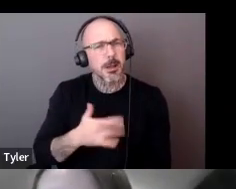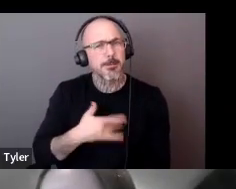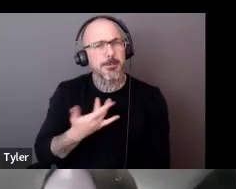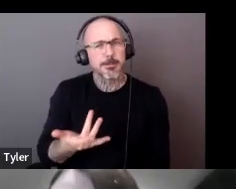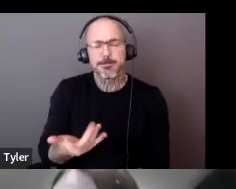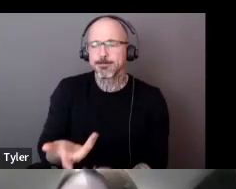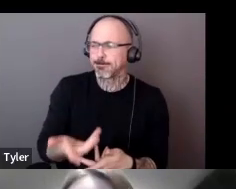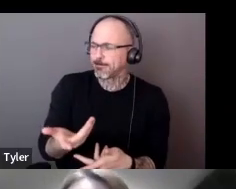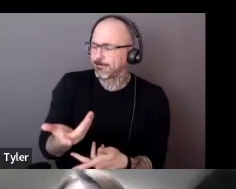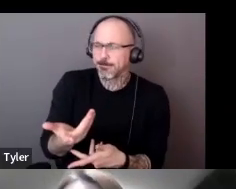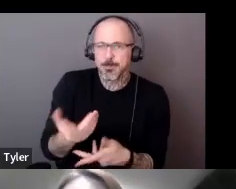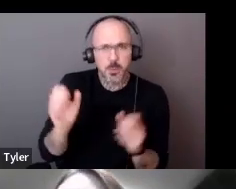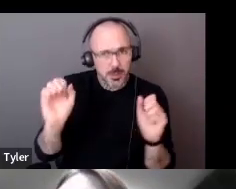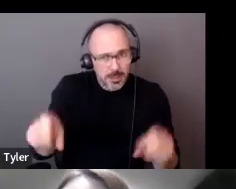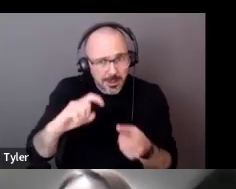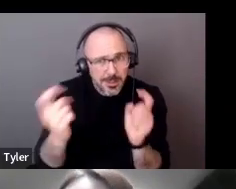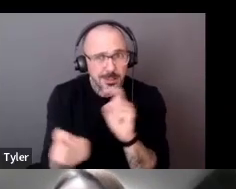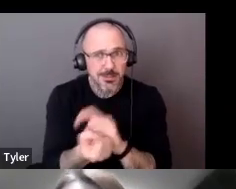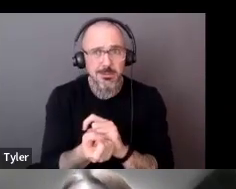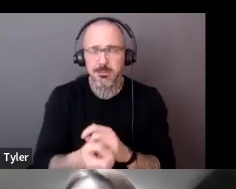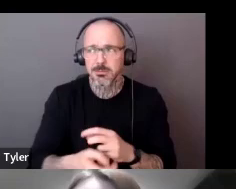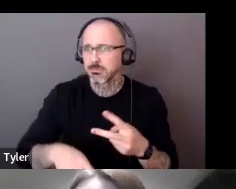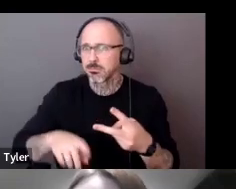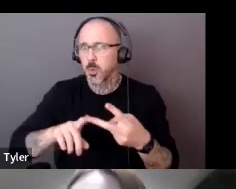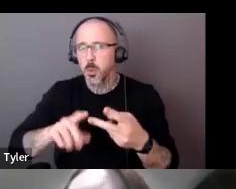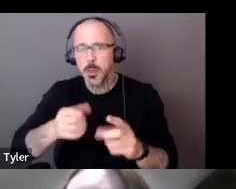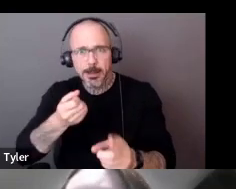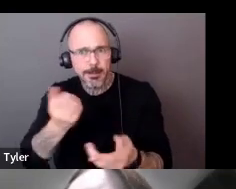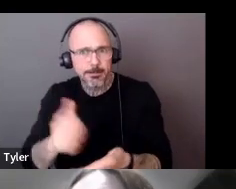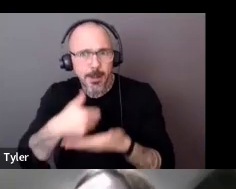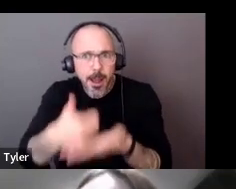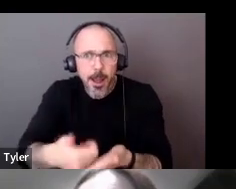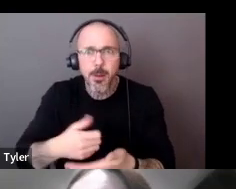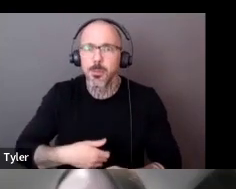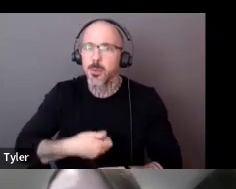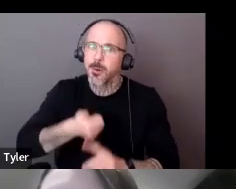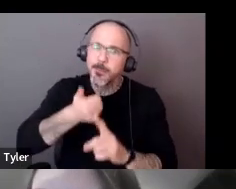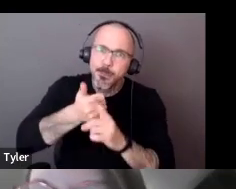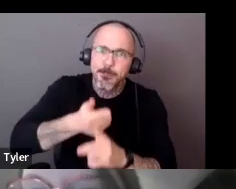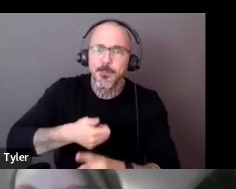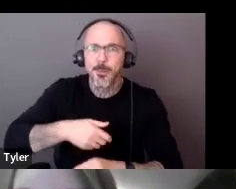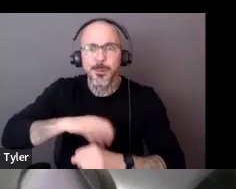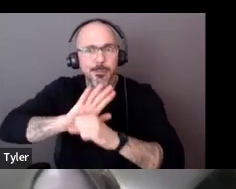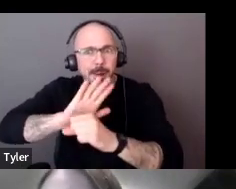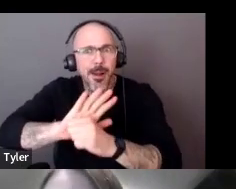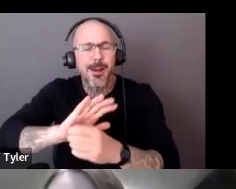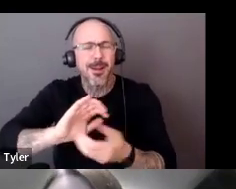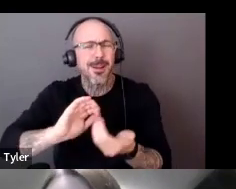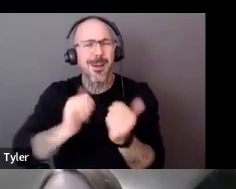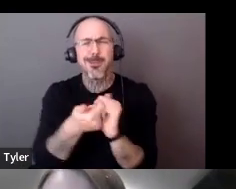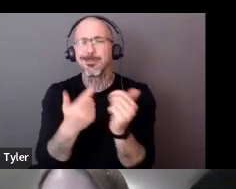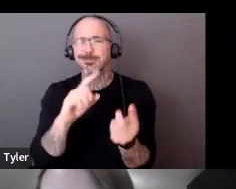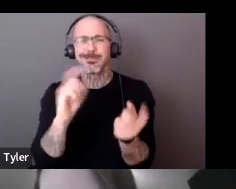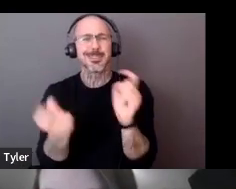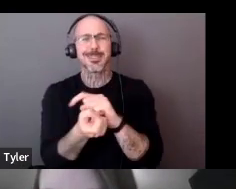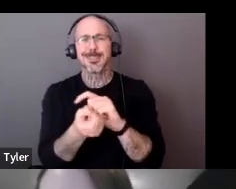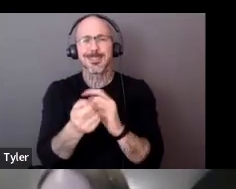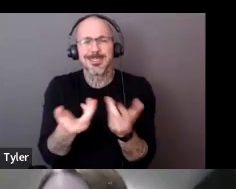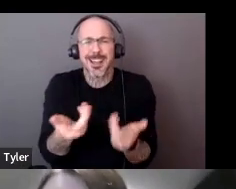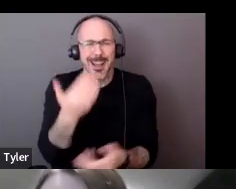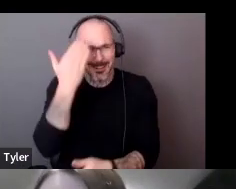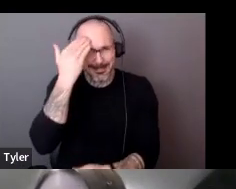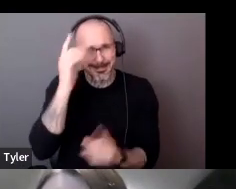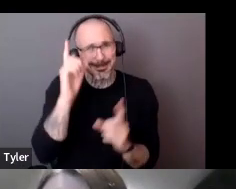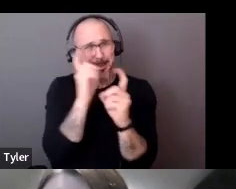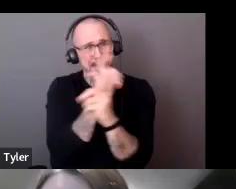can do or that should be done? I don't know if Well, that's a loaded question. Sorry about that.